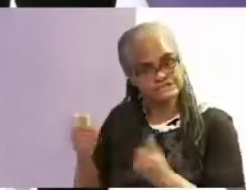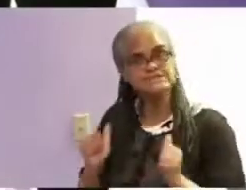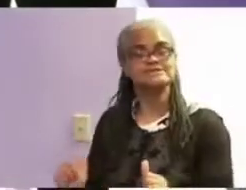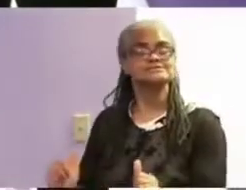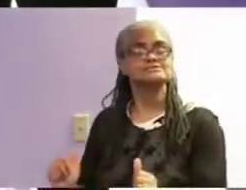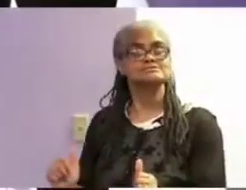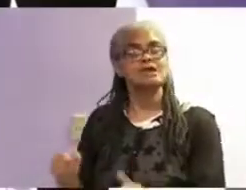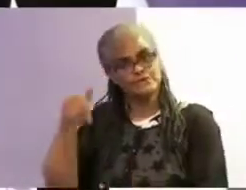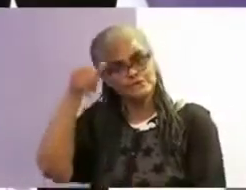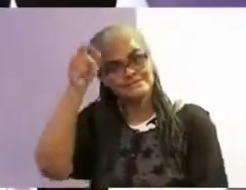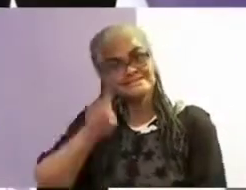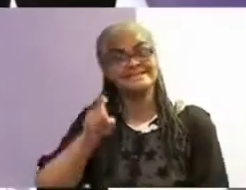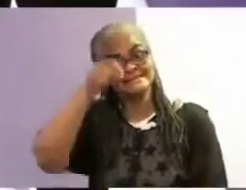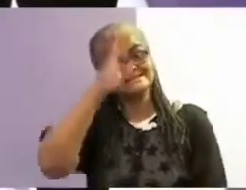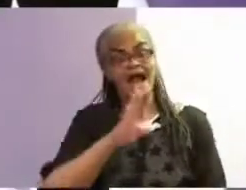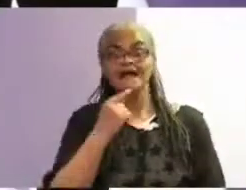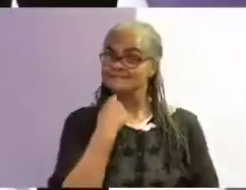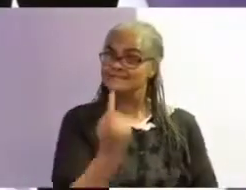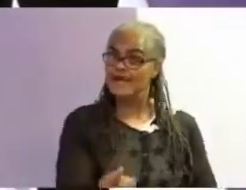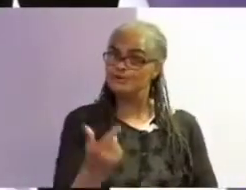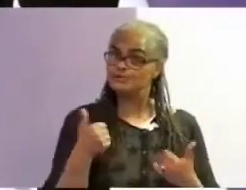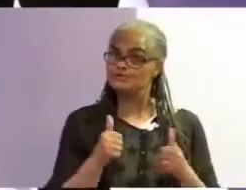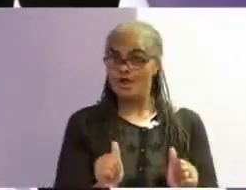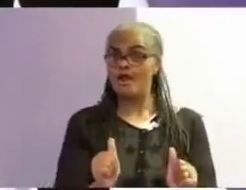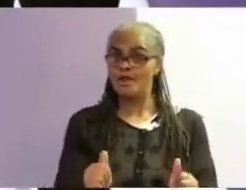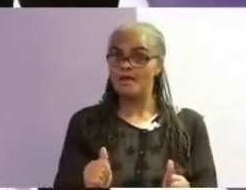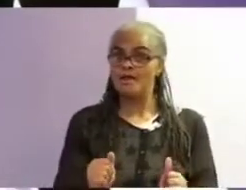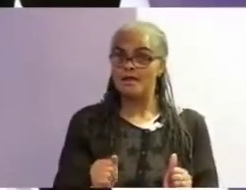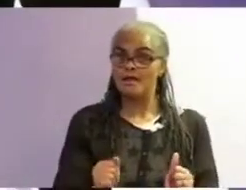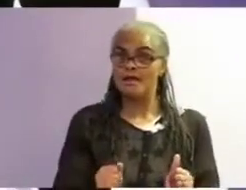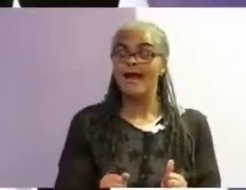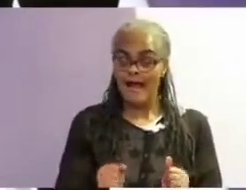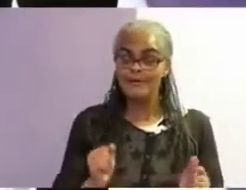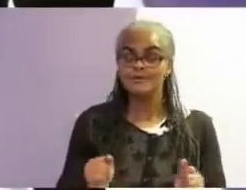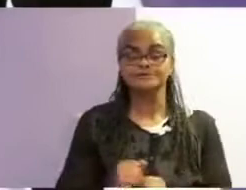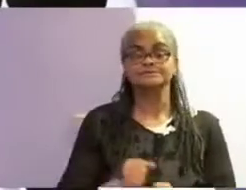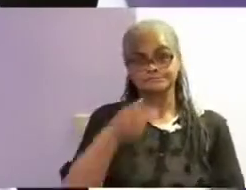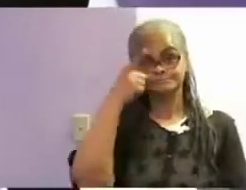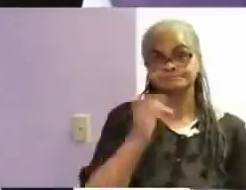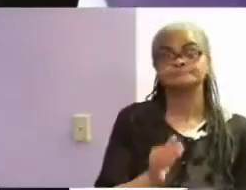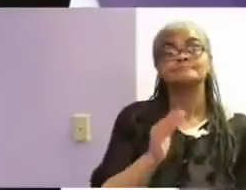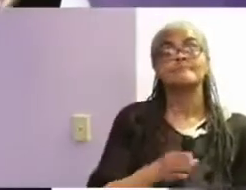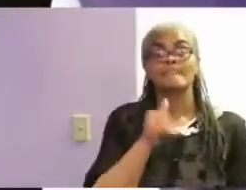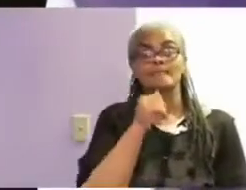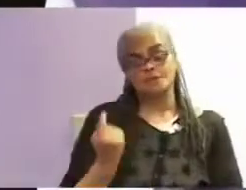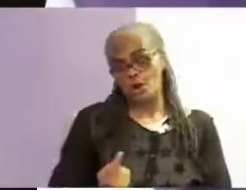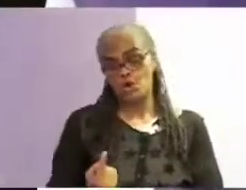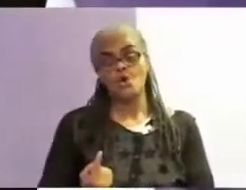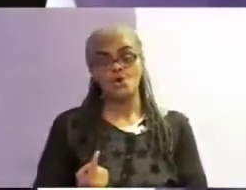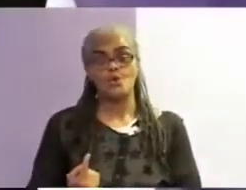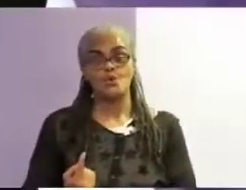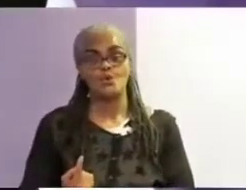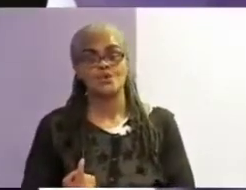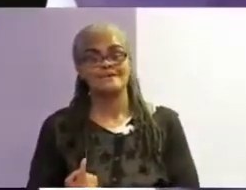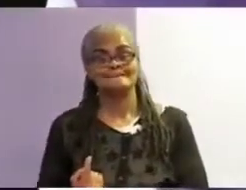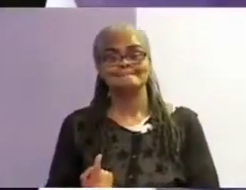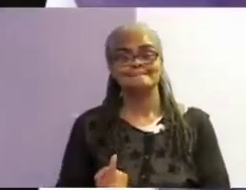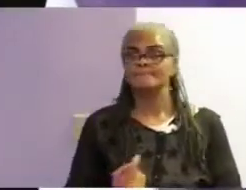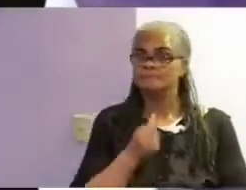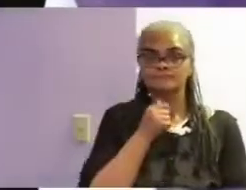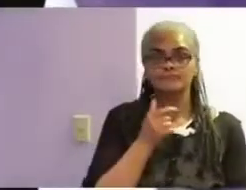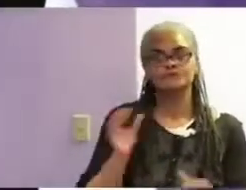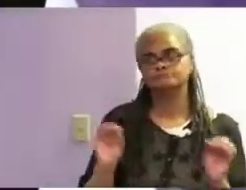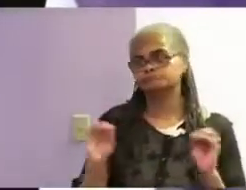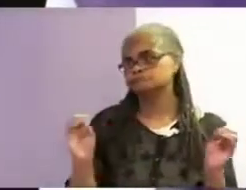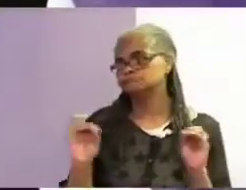do it. I'd rather be with somebody doing something than be somewhere by myself, not doing